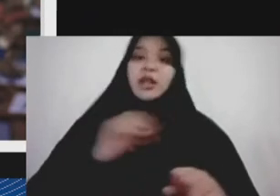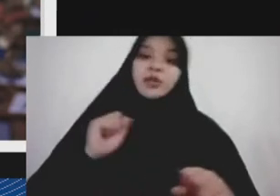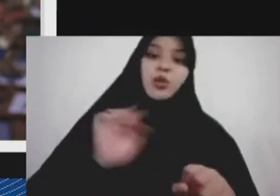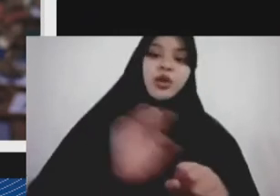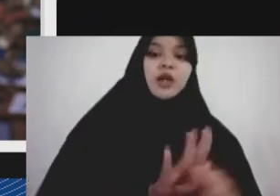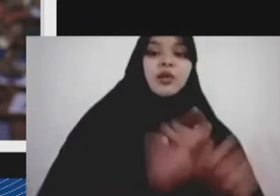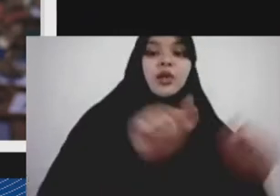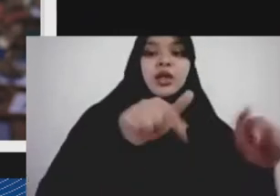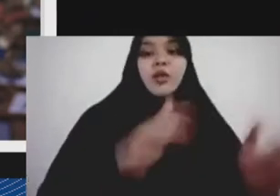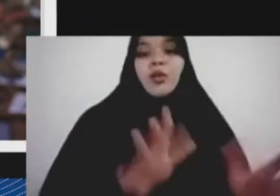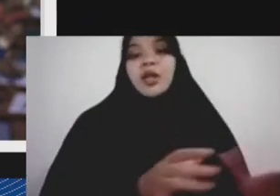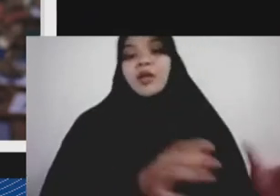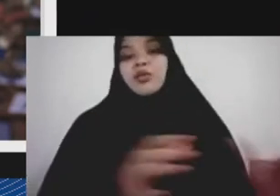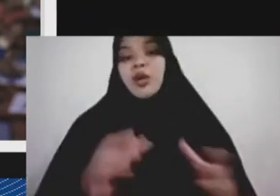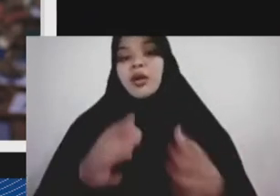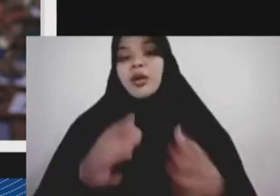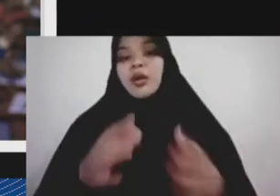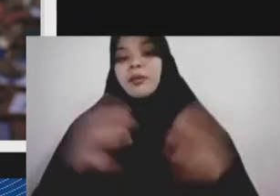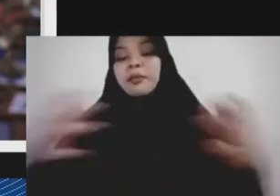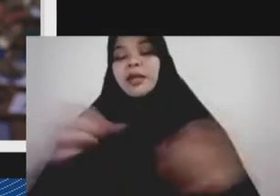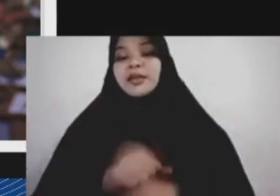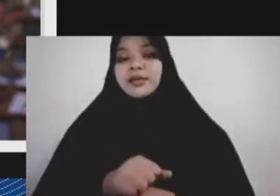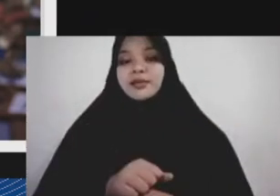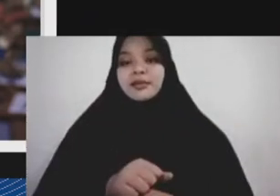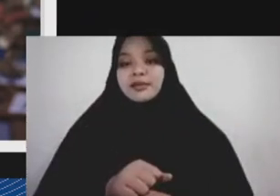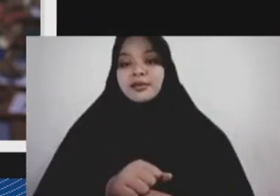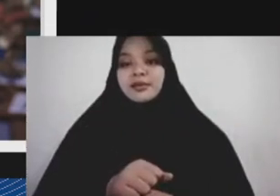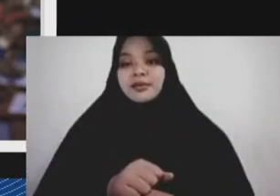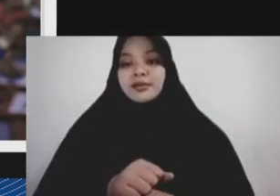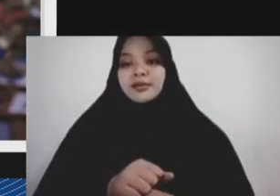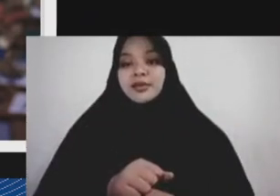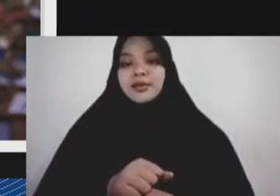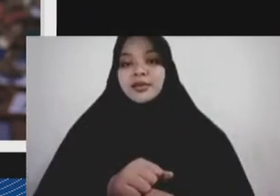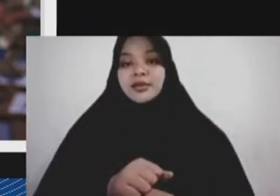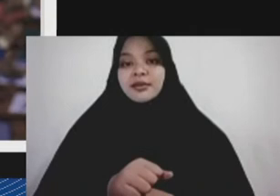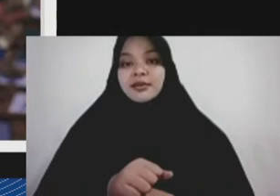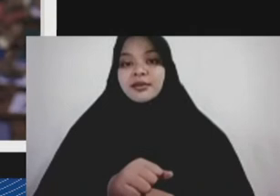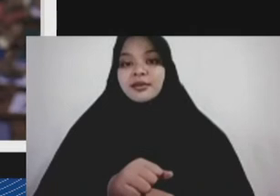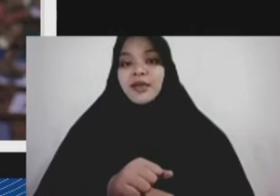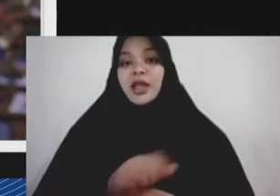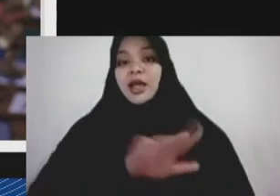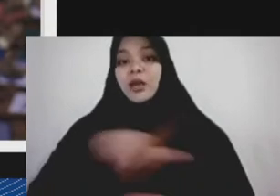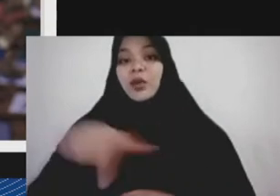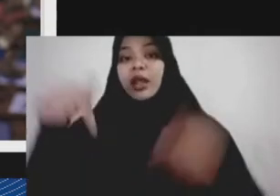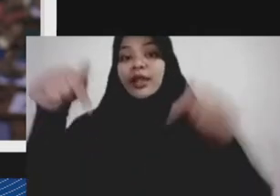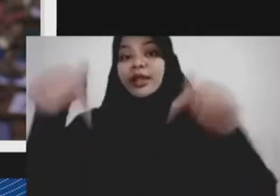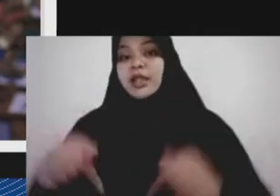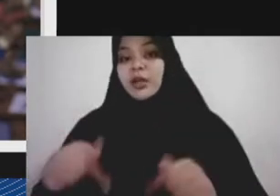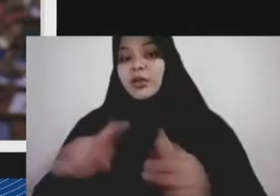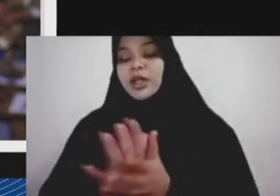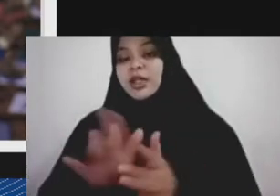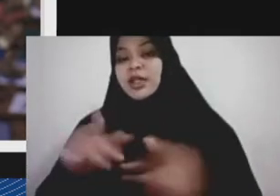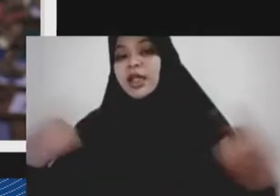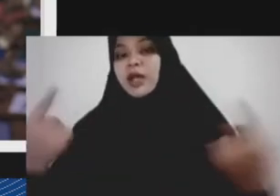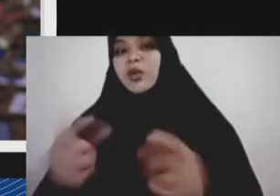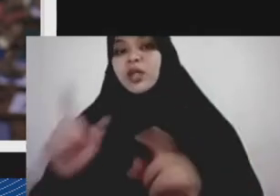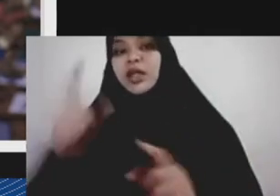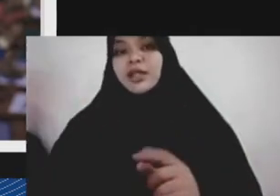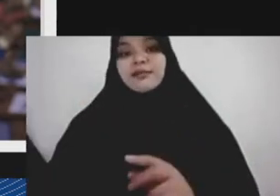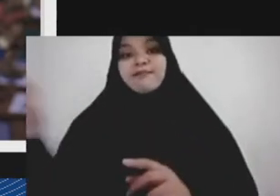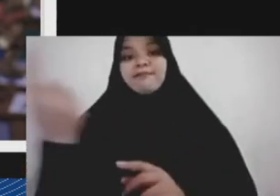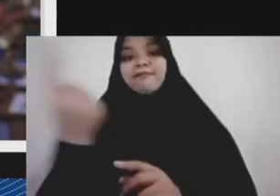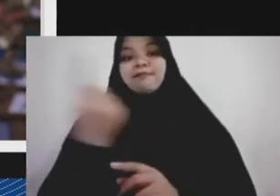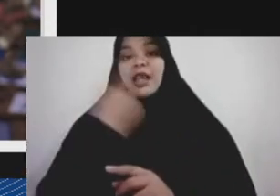we must remain vigilant and continue to track these trends in both in terms of our national trends as well as